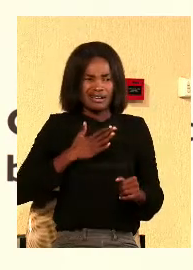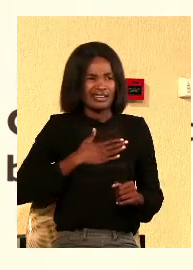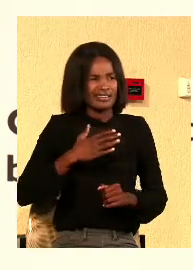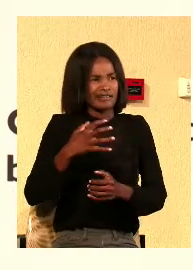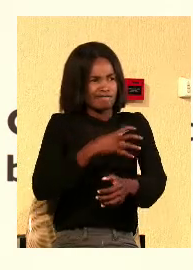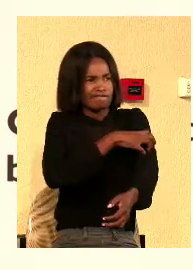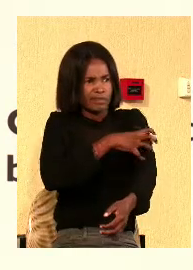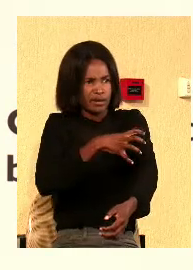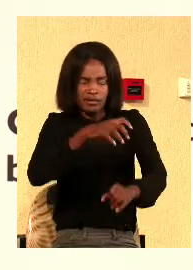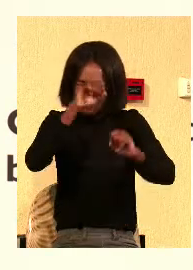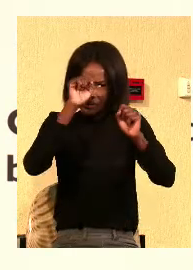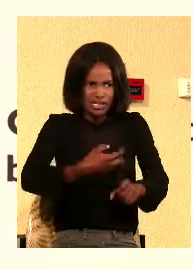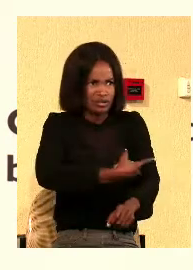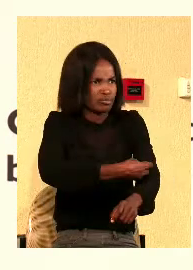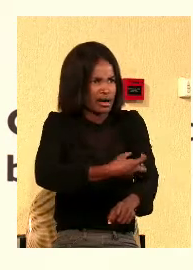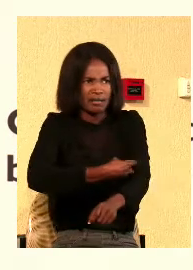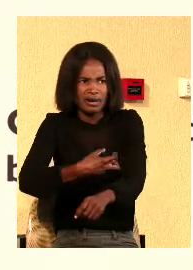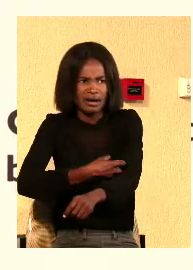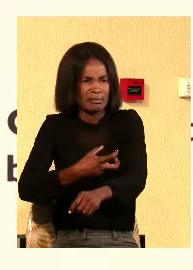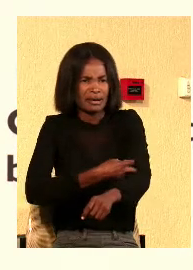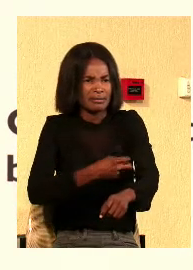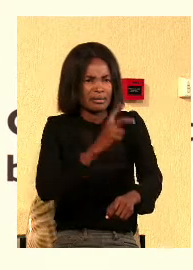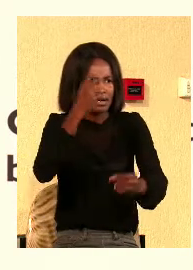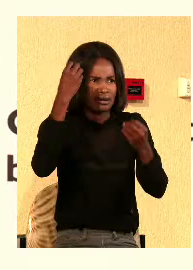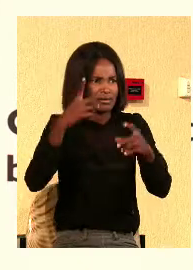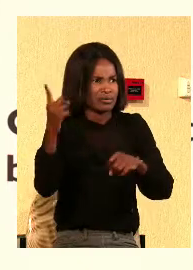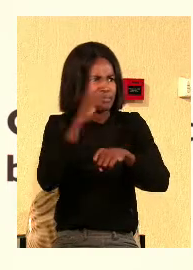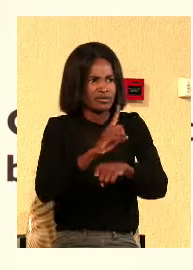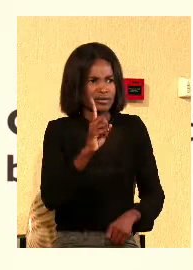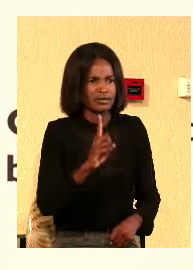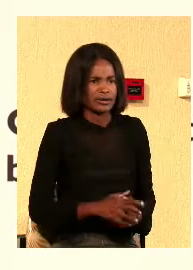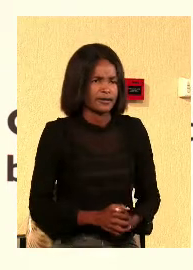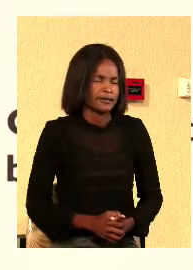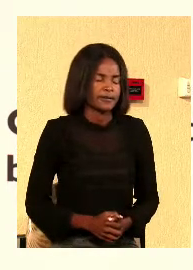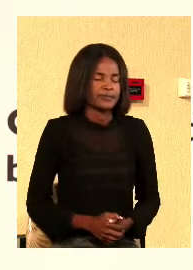unfold. So in terms of personnel,